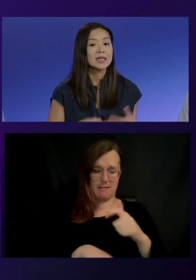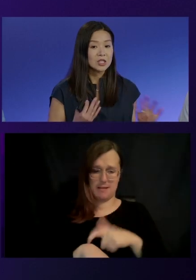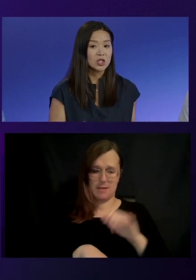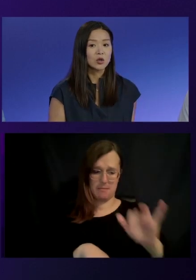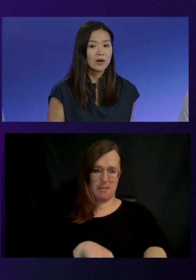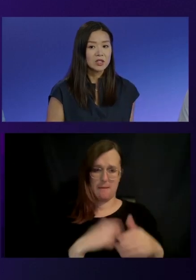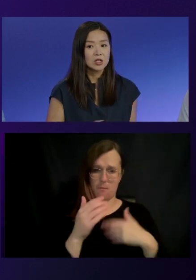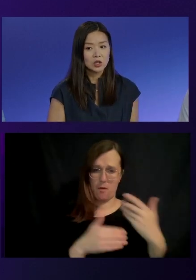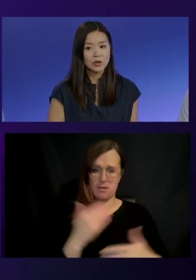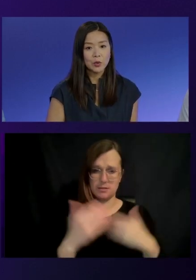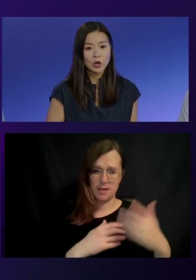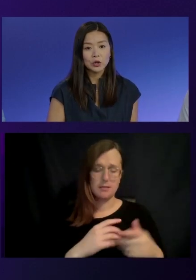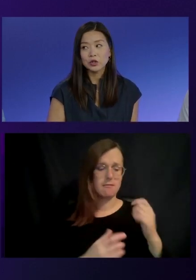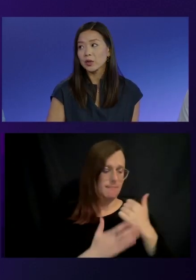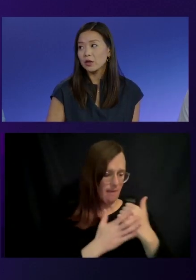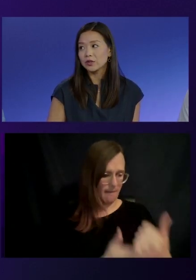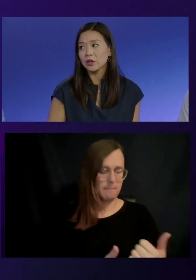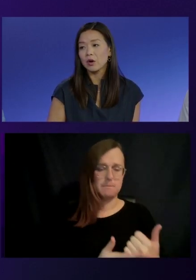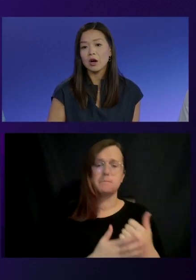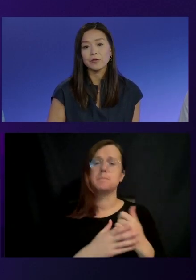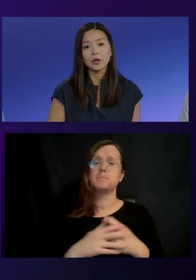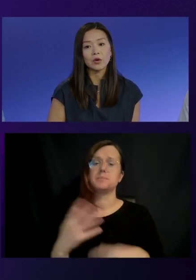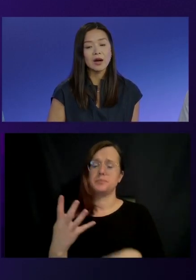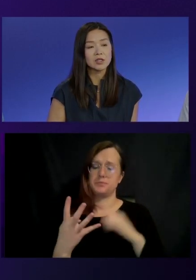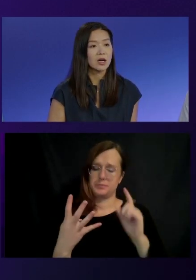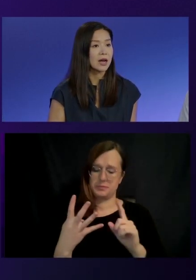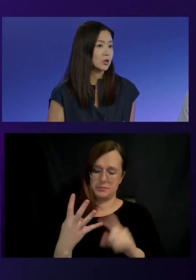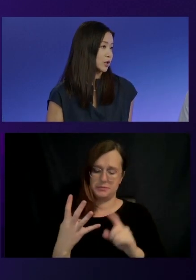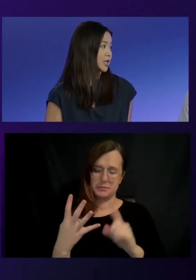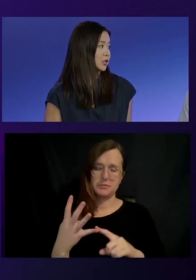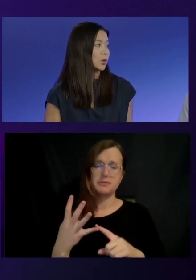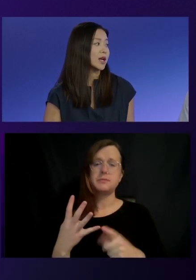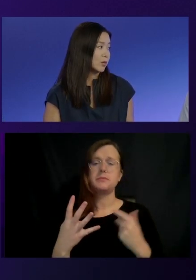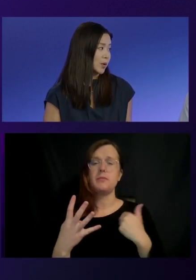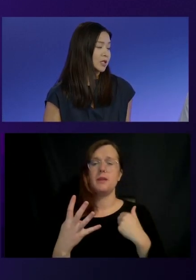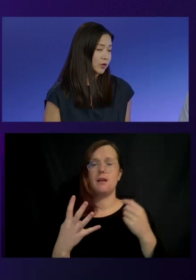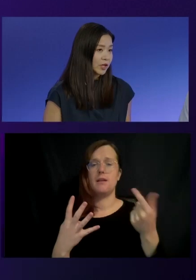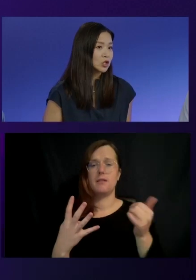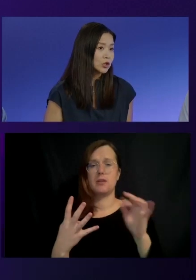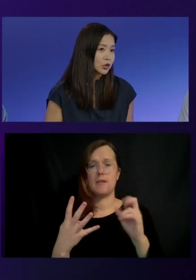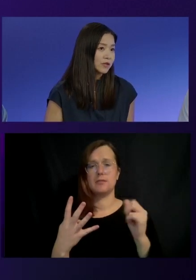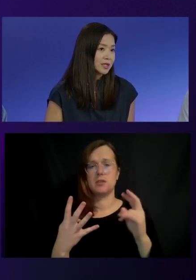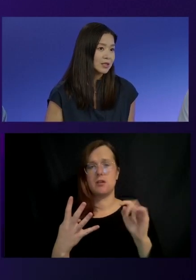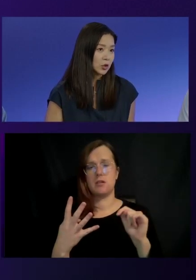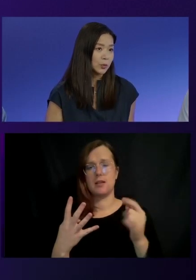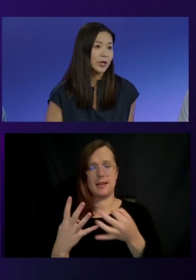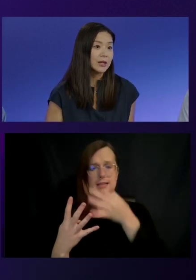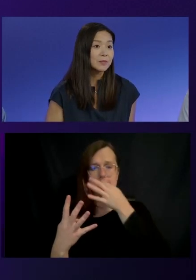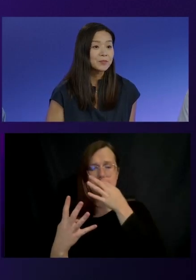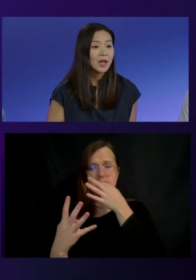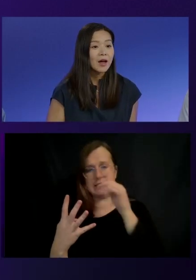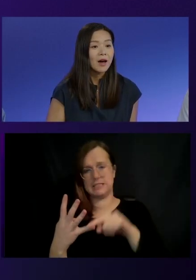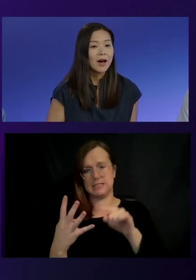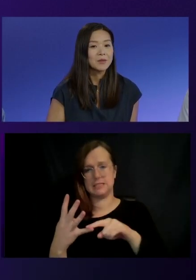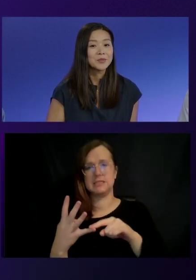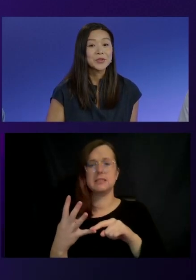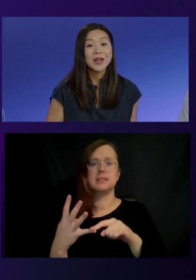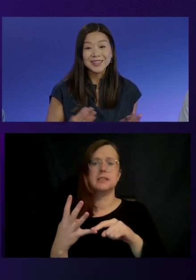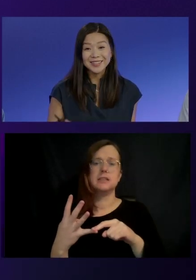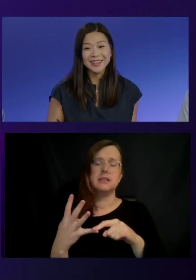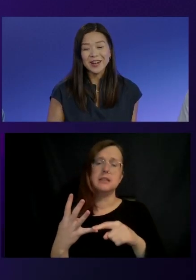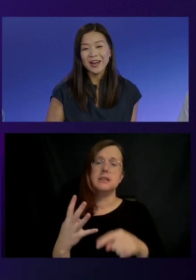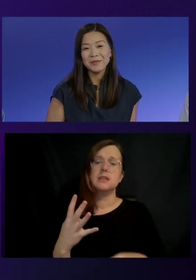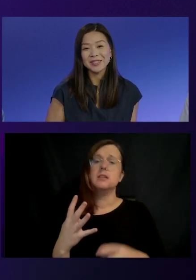then in addition to Graviton delivery partners, we also offer Graviton expertise through AWS professional services globally.